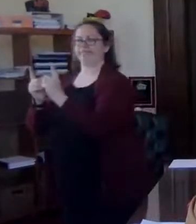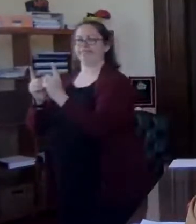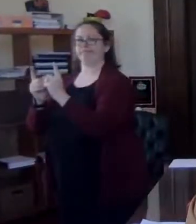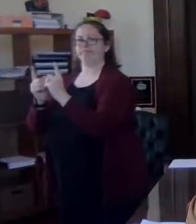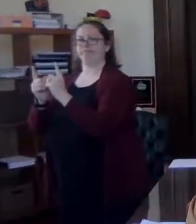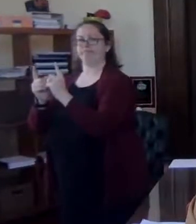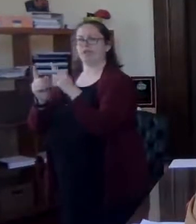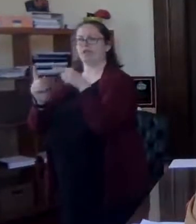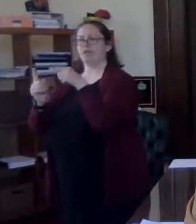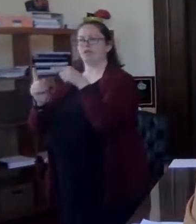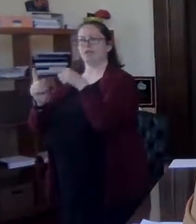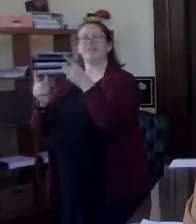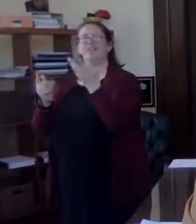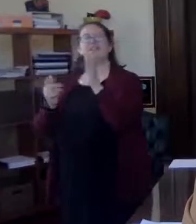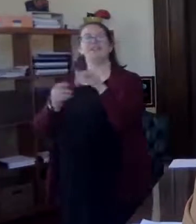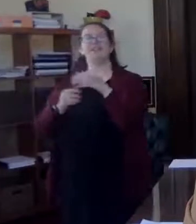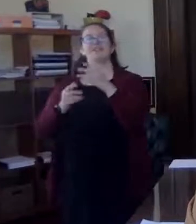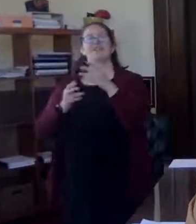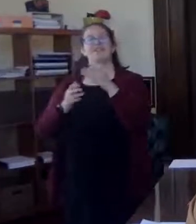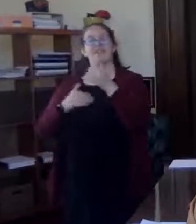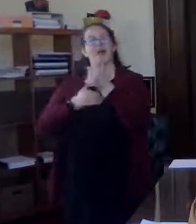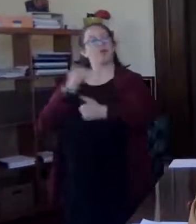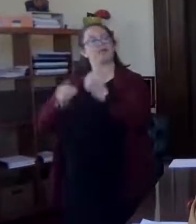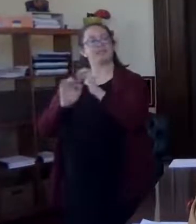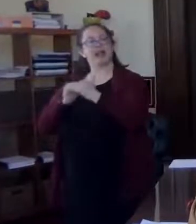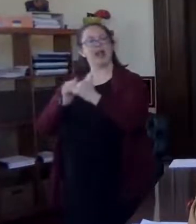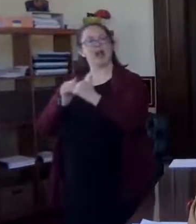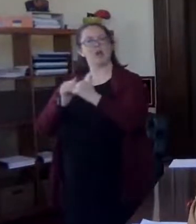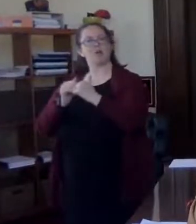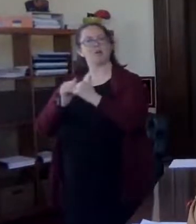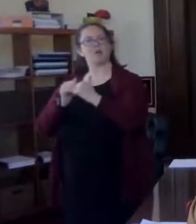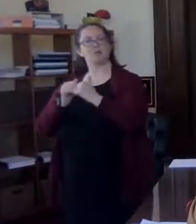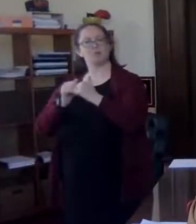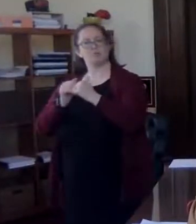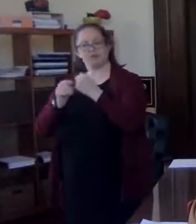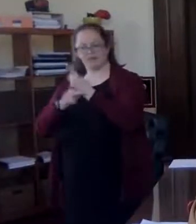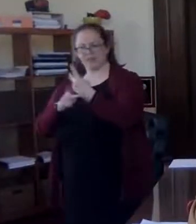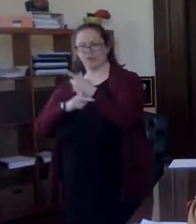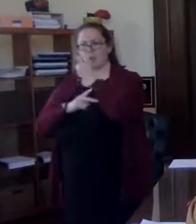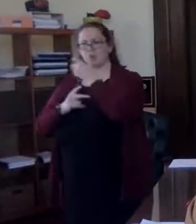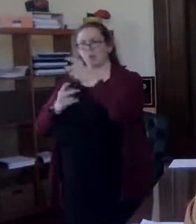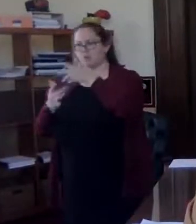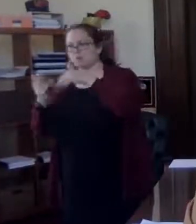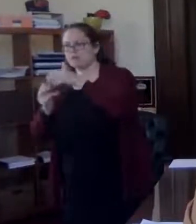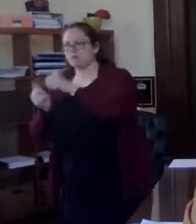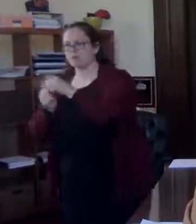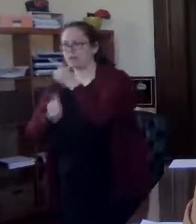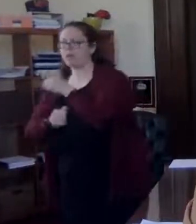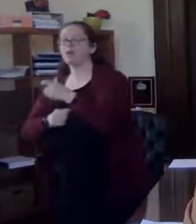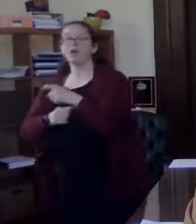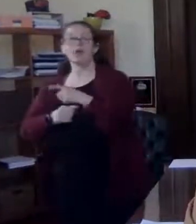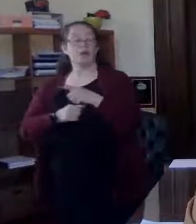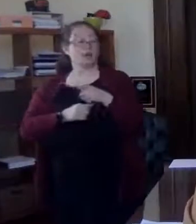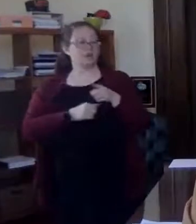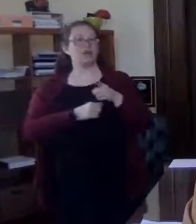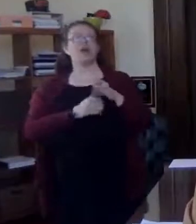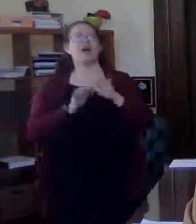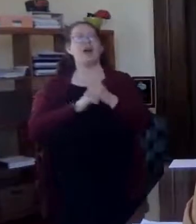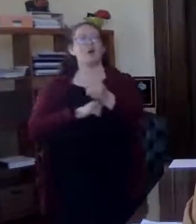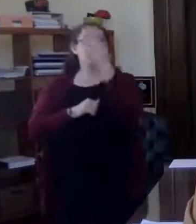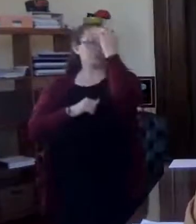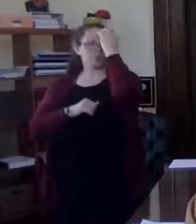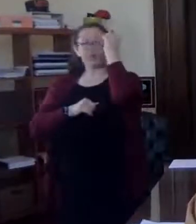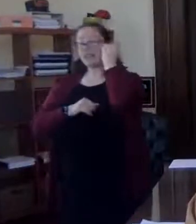the contact tracing process is what I'm trying to say. How important is it to know the extent at which a positive person has been out and